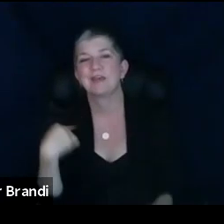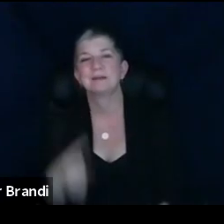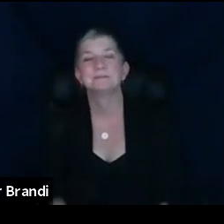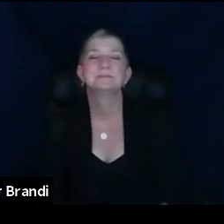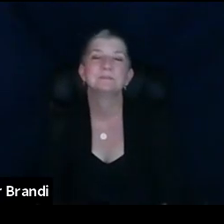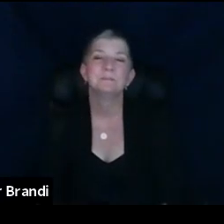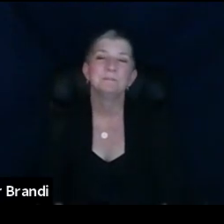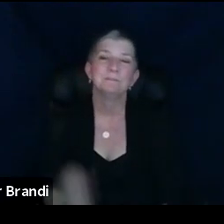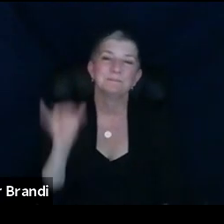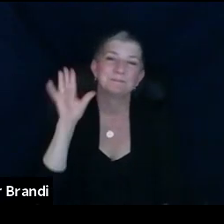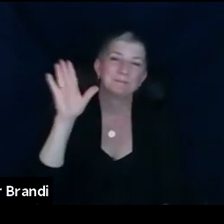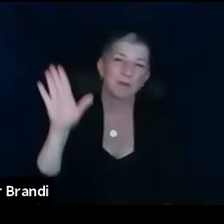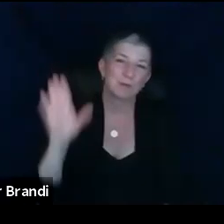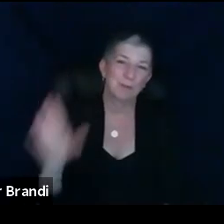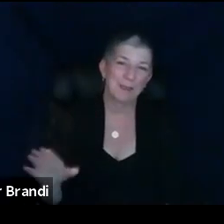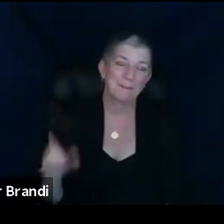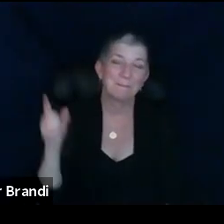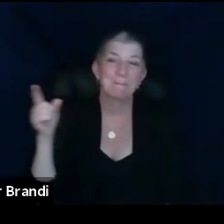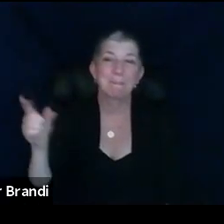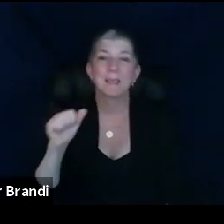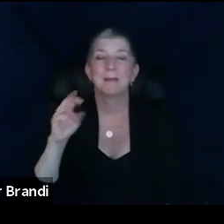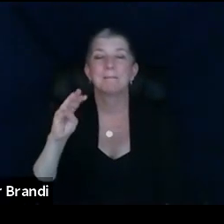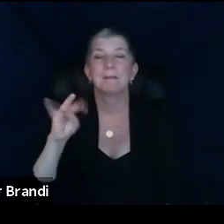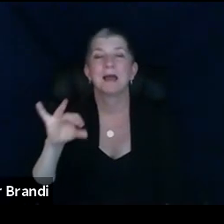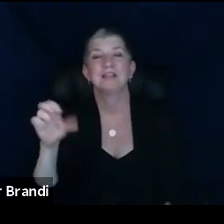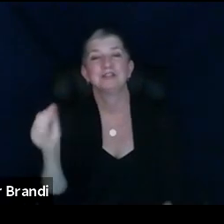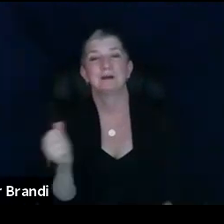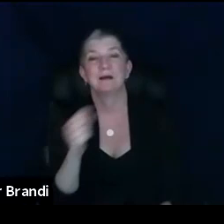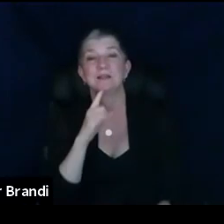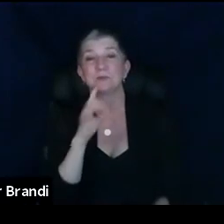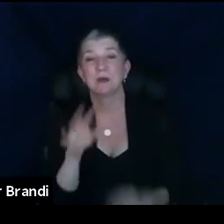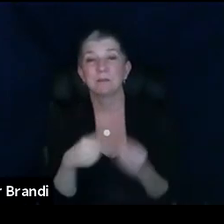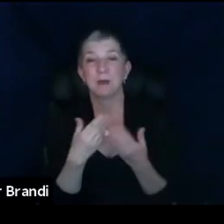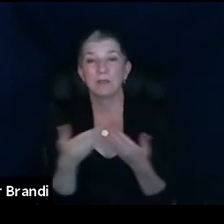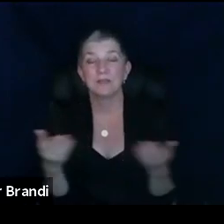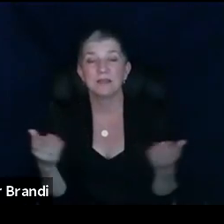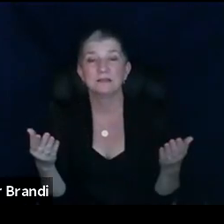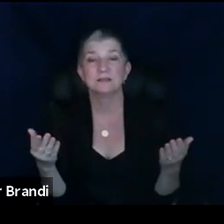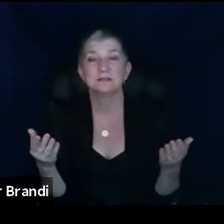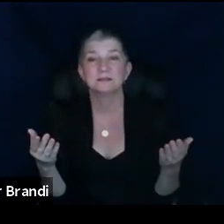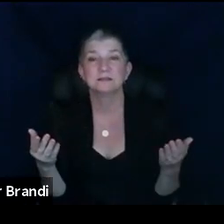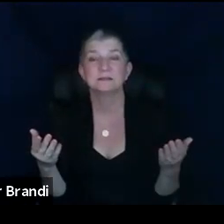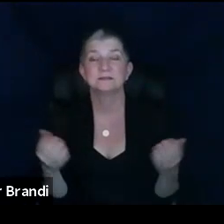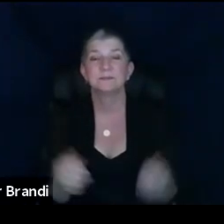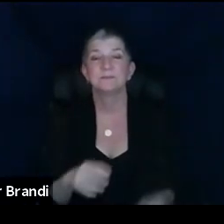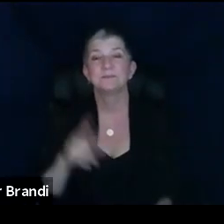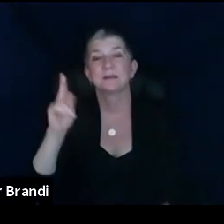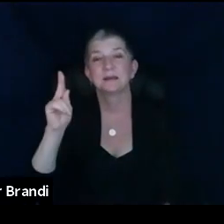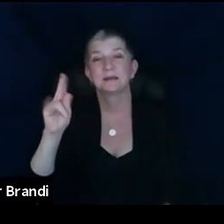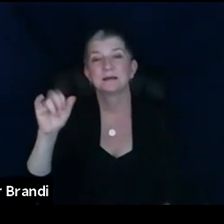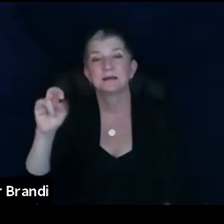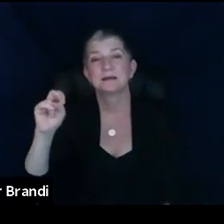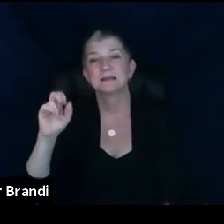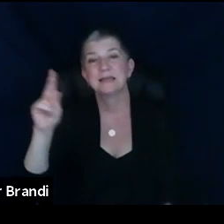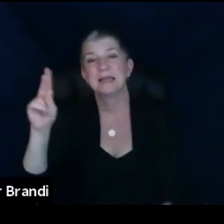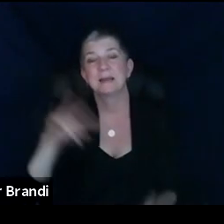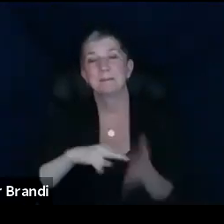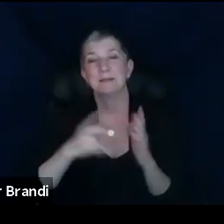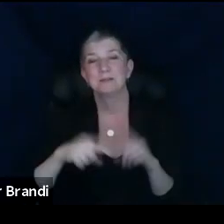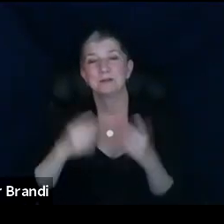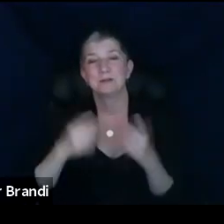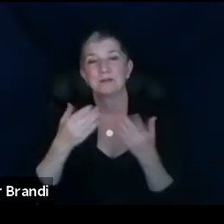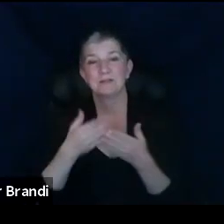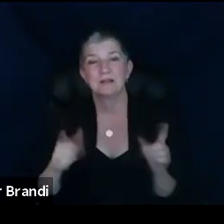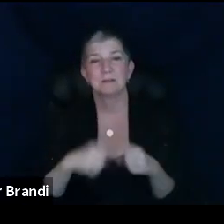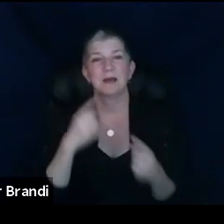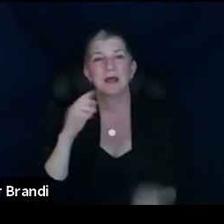great. And as we're talking about things that you know, kink means to different people, Angela, I was wondering